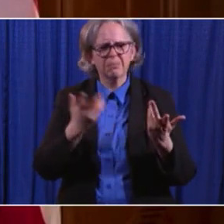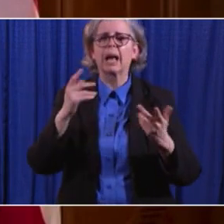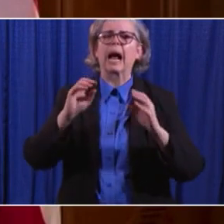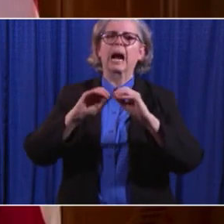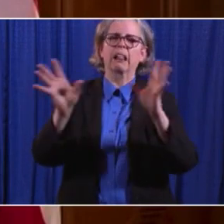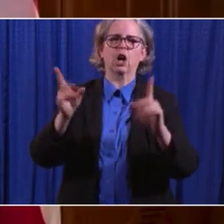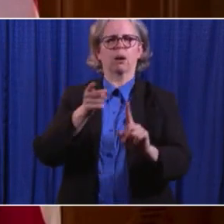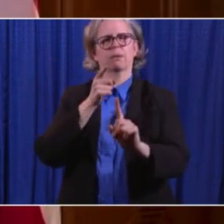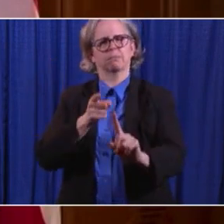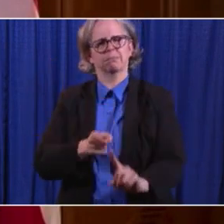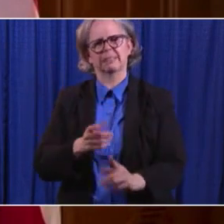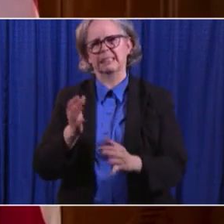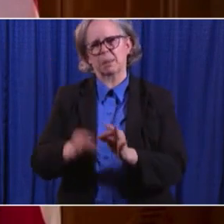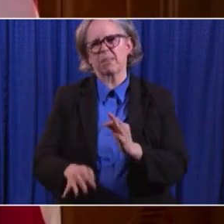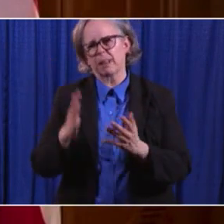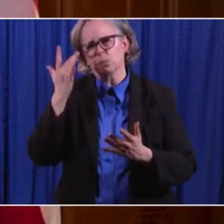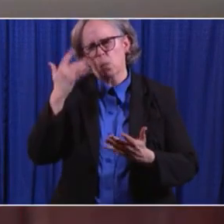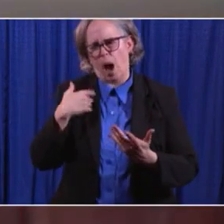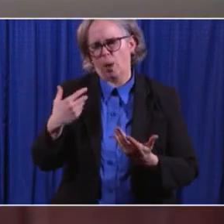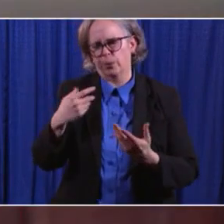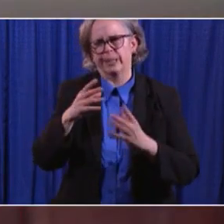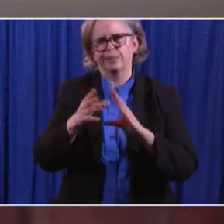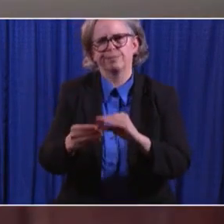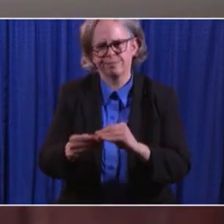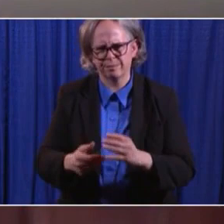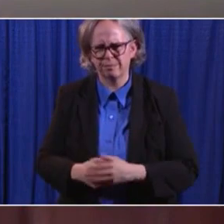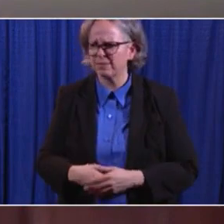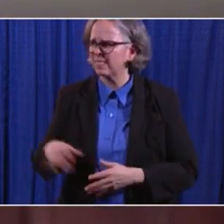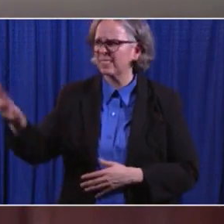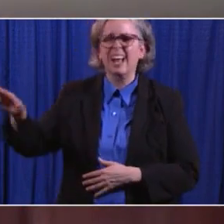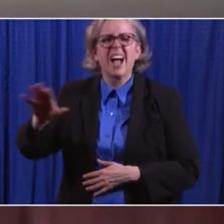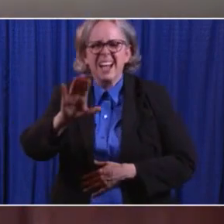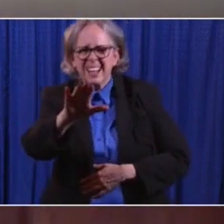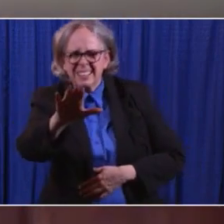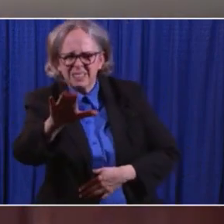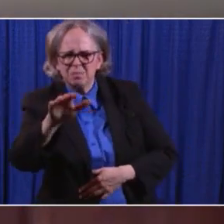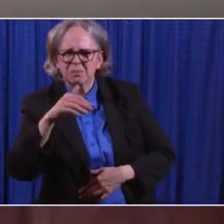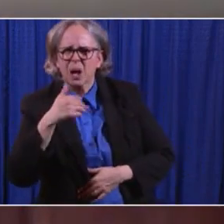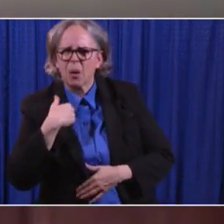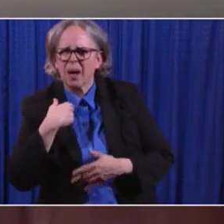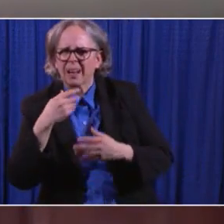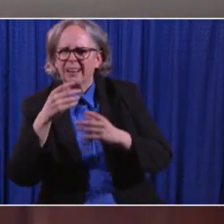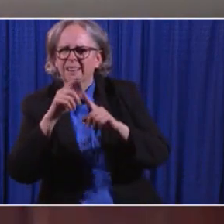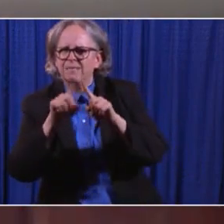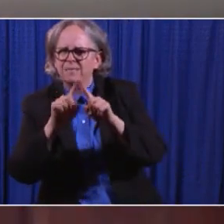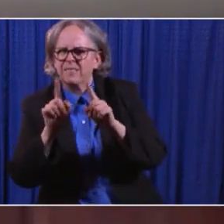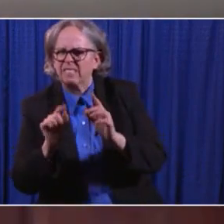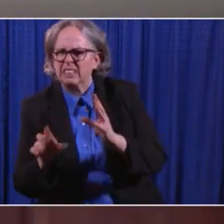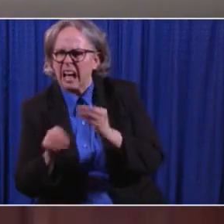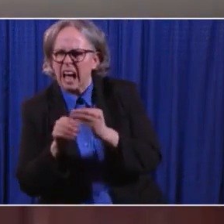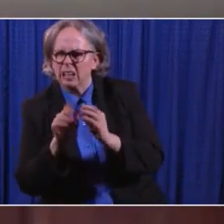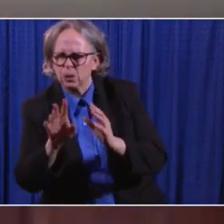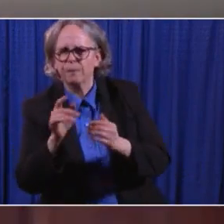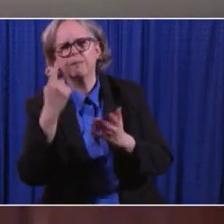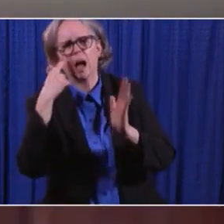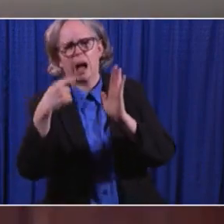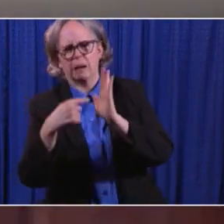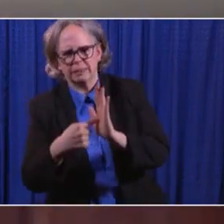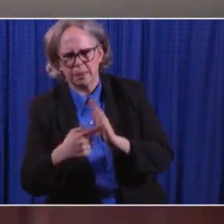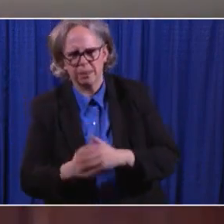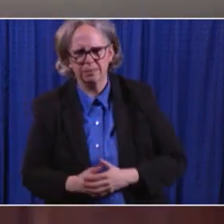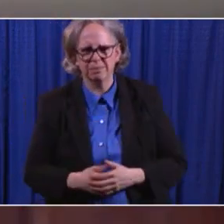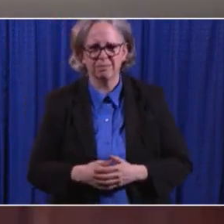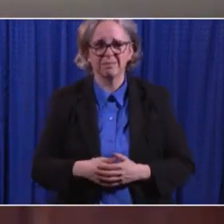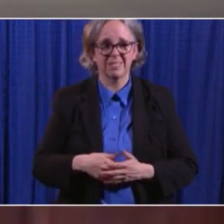out tomorrow. So. A couple items that are different. First of all, well said, Governor. It is more about how we're doing things than what we're